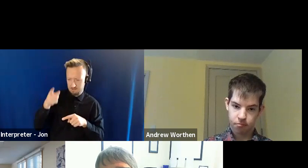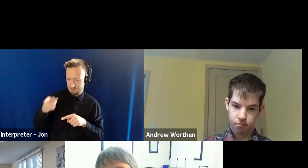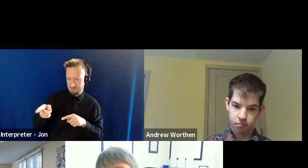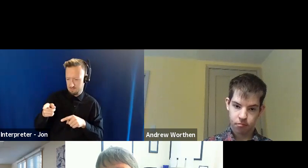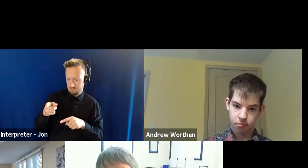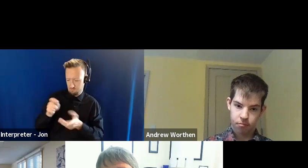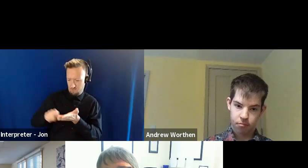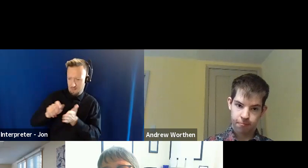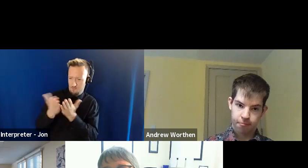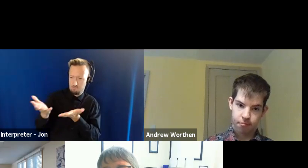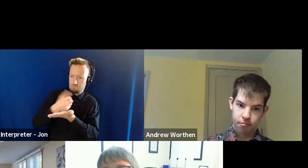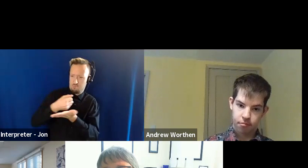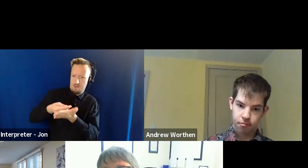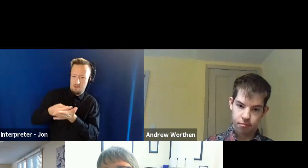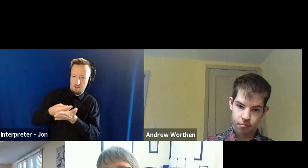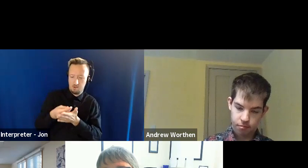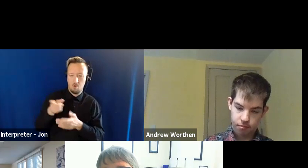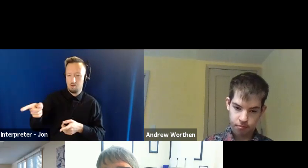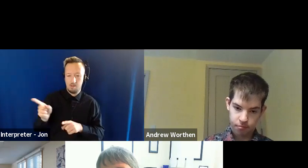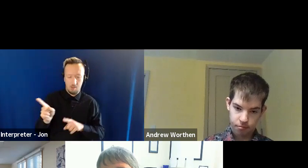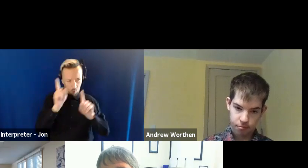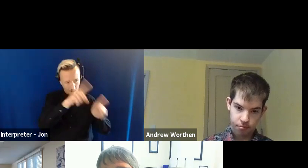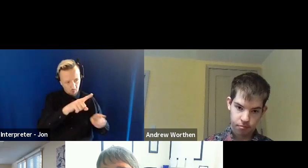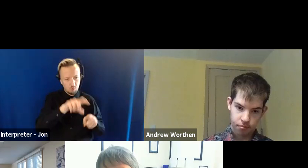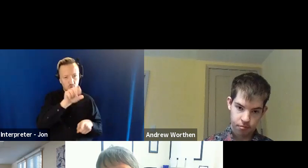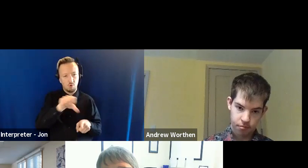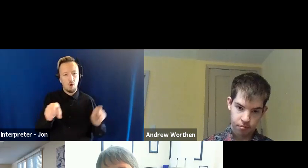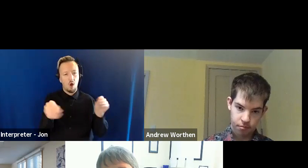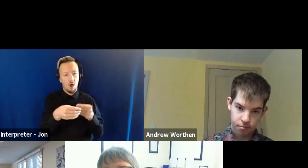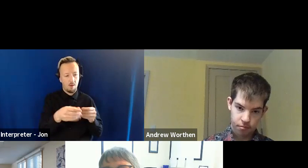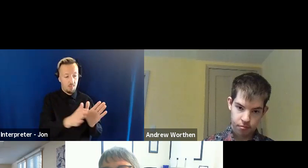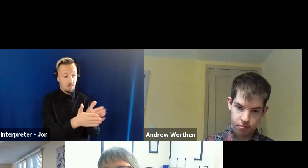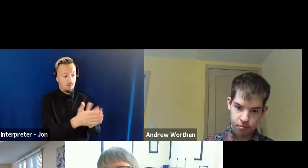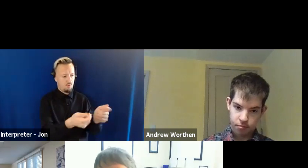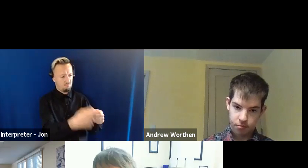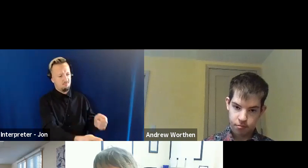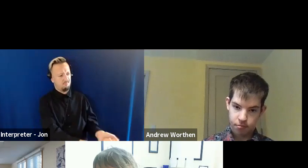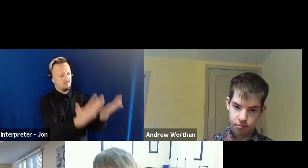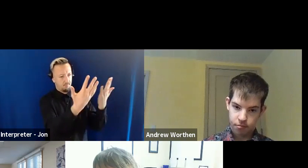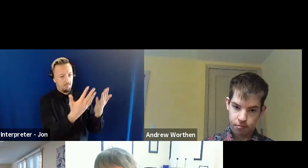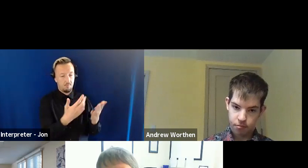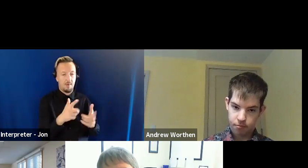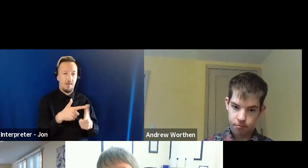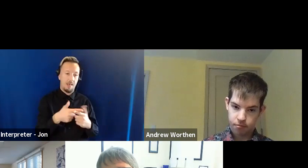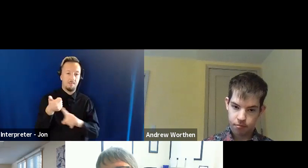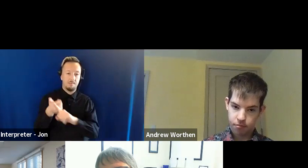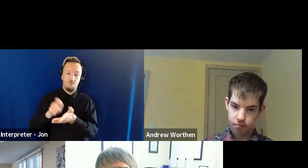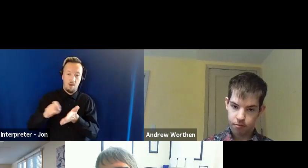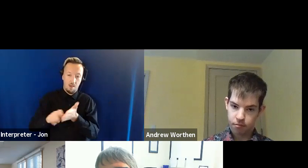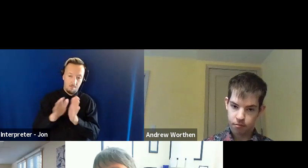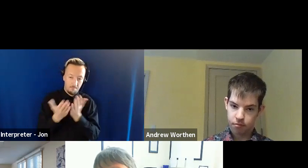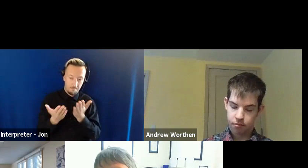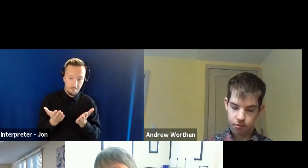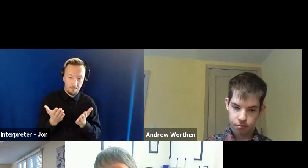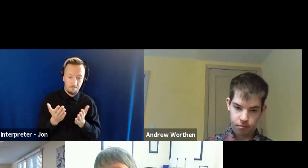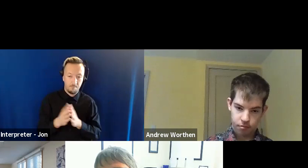a press conference in front of Social Security and burned his book. And he wrote a book about that. And he really started,